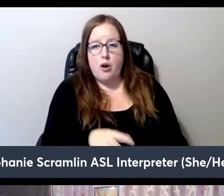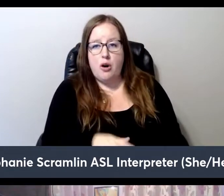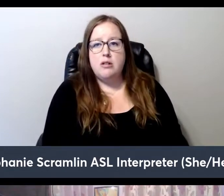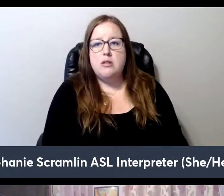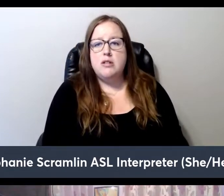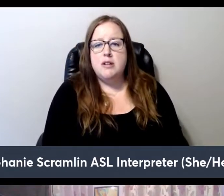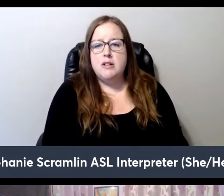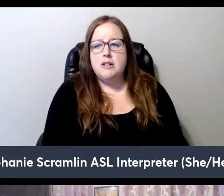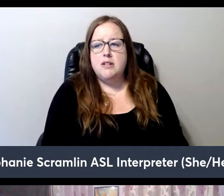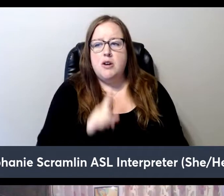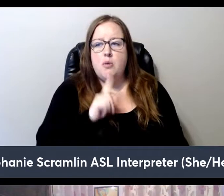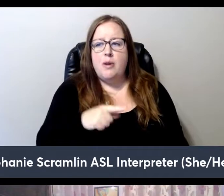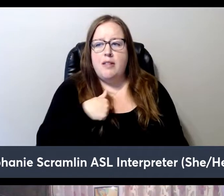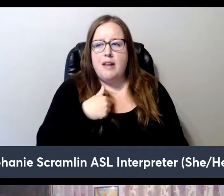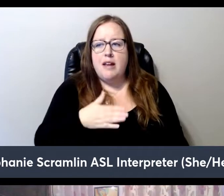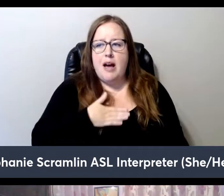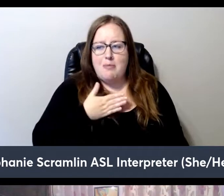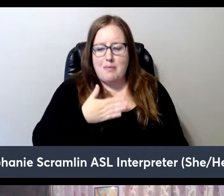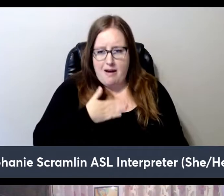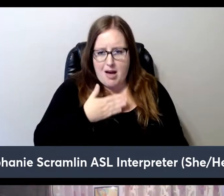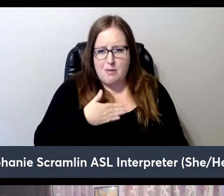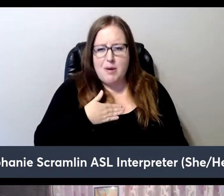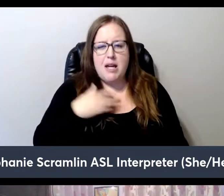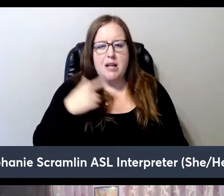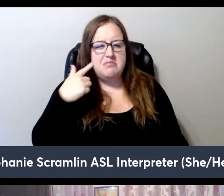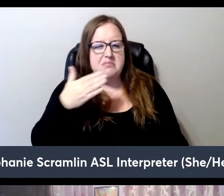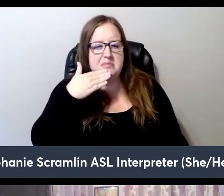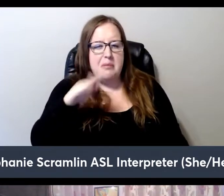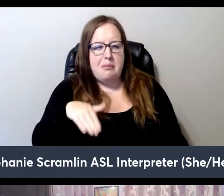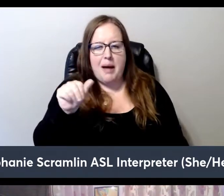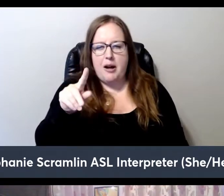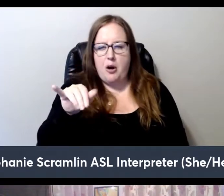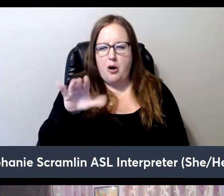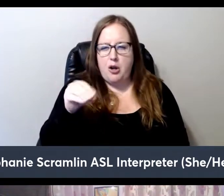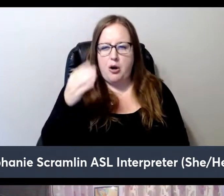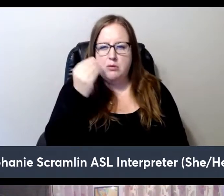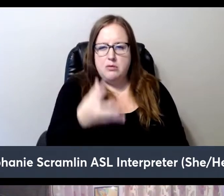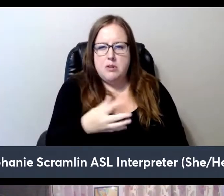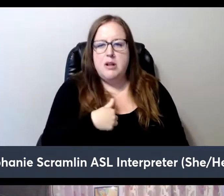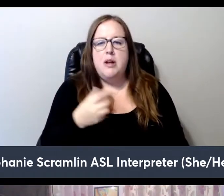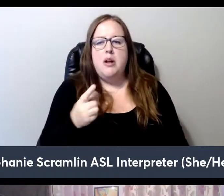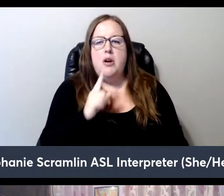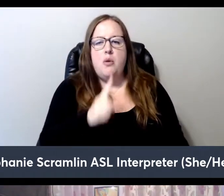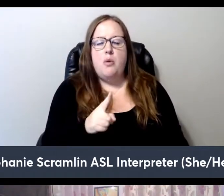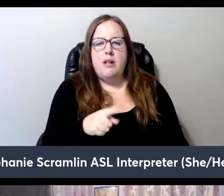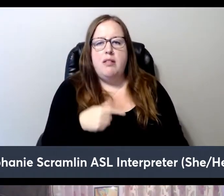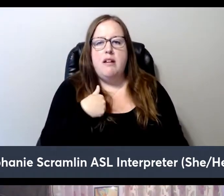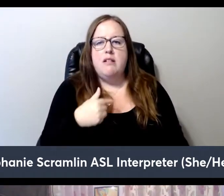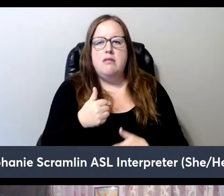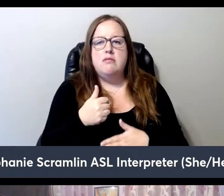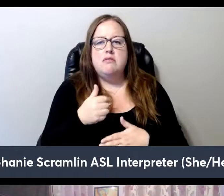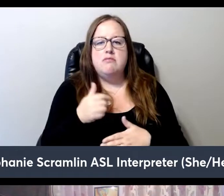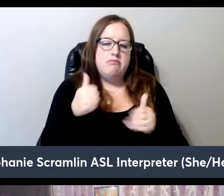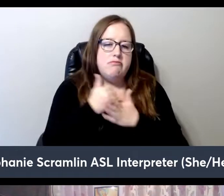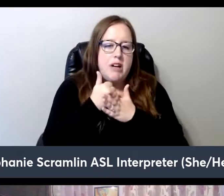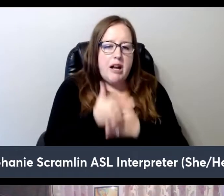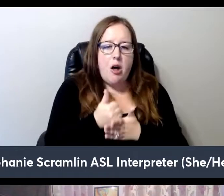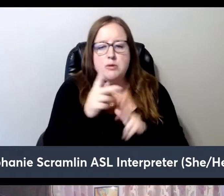Sure, happy to be here. Yeah, SageMaker's got a lot of great about